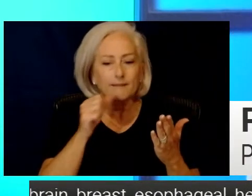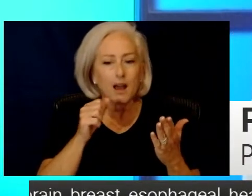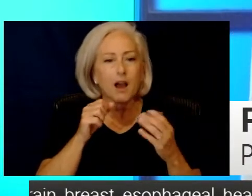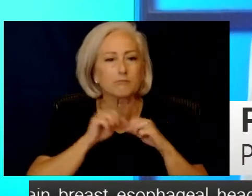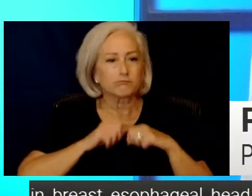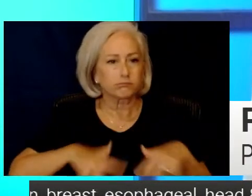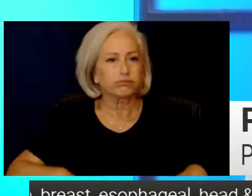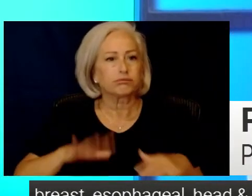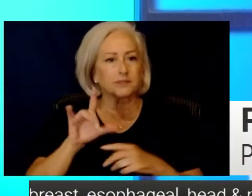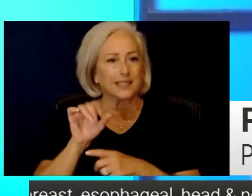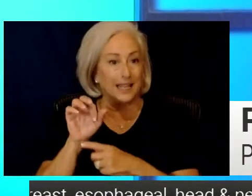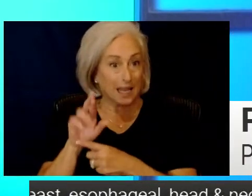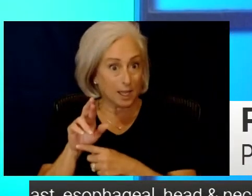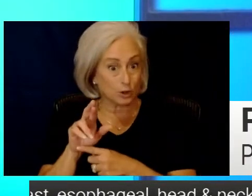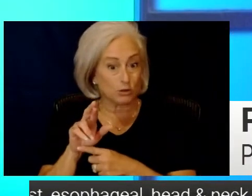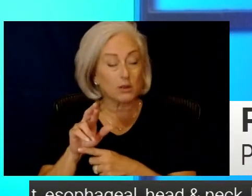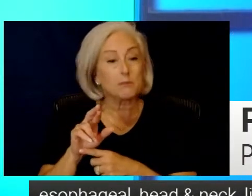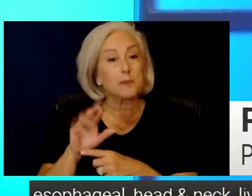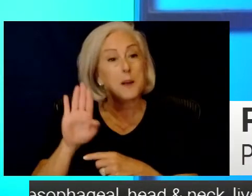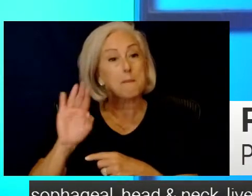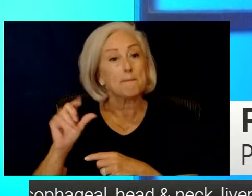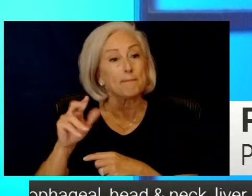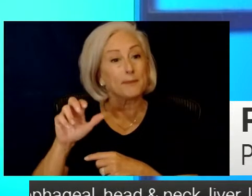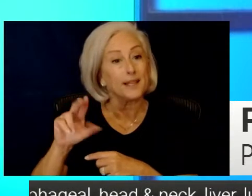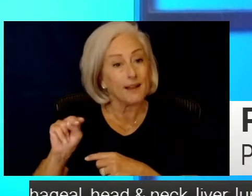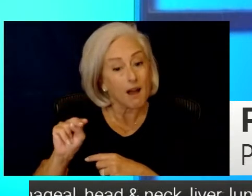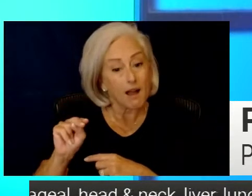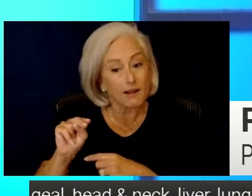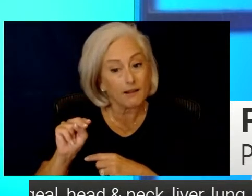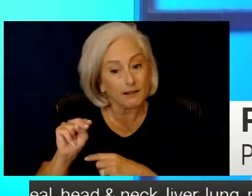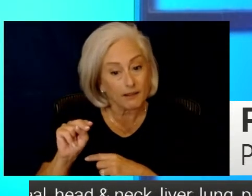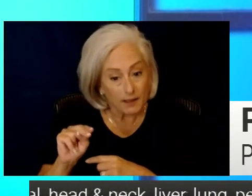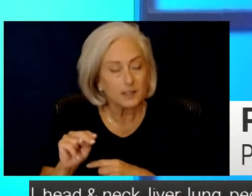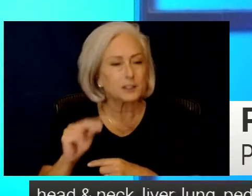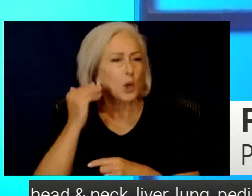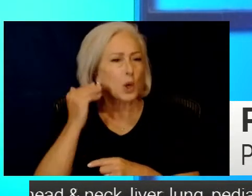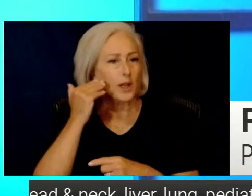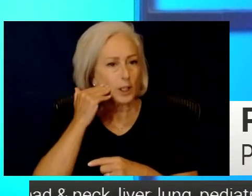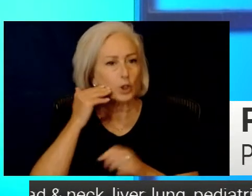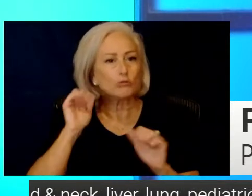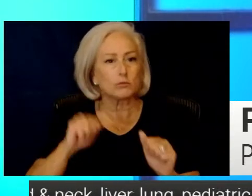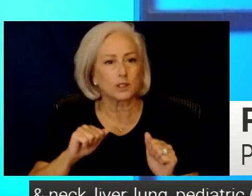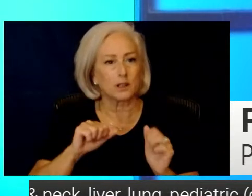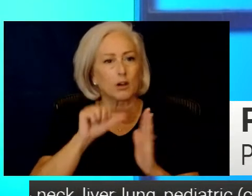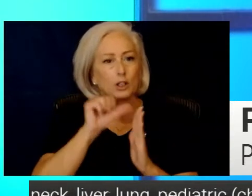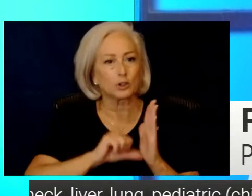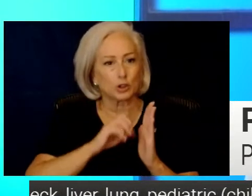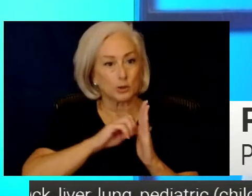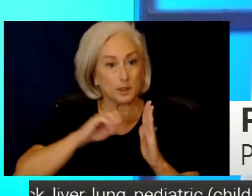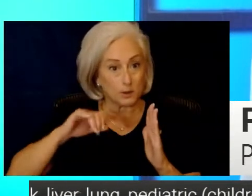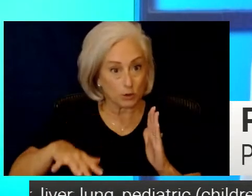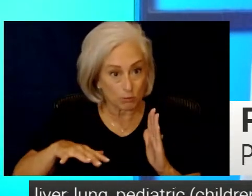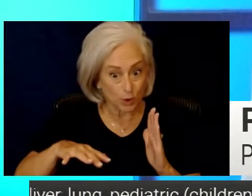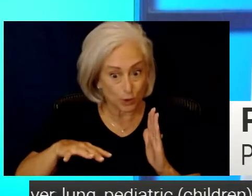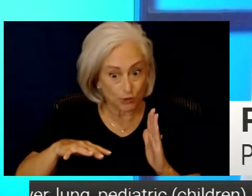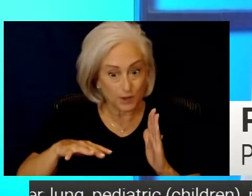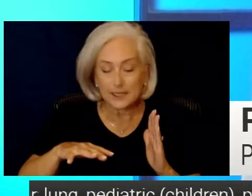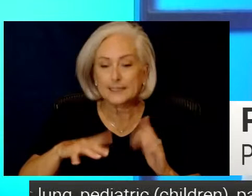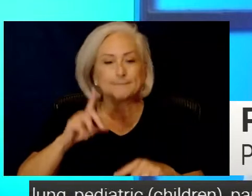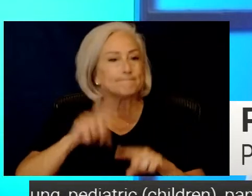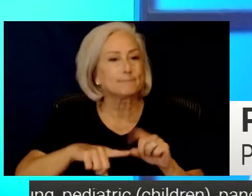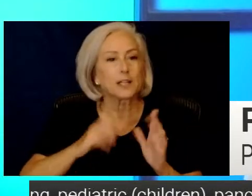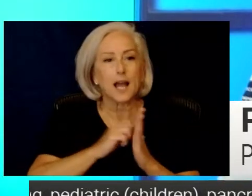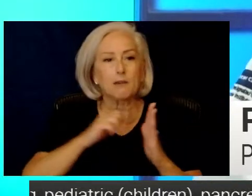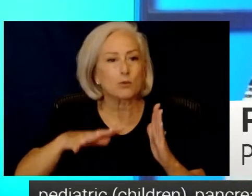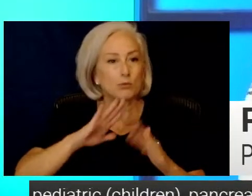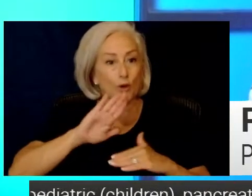surgery. And then after surgery, because it didn't remove all the meningioma tumor, she needed radiation treatment, and proton was the best type of